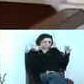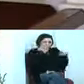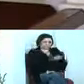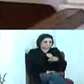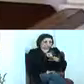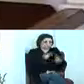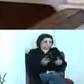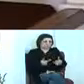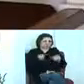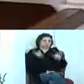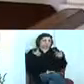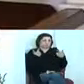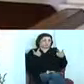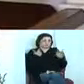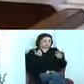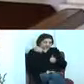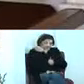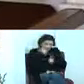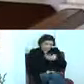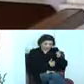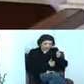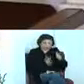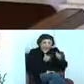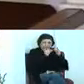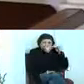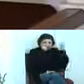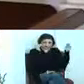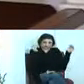life. Every level.